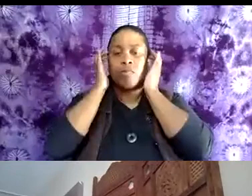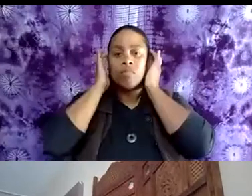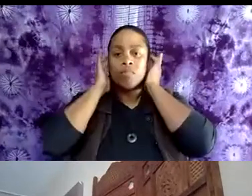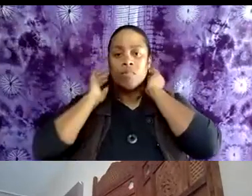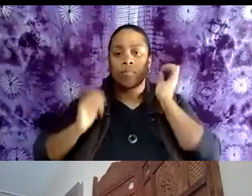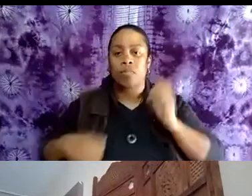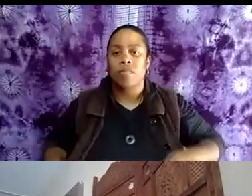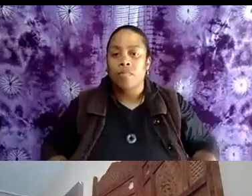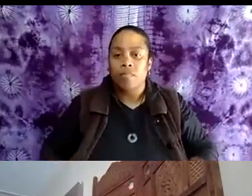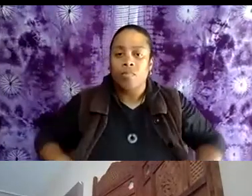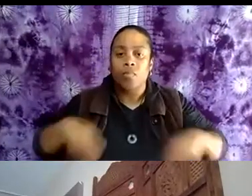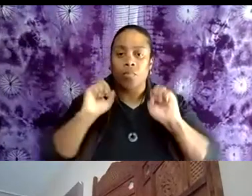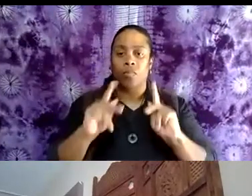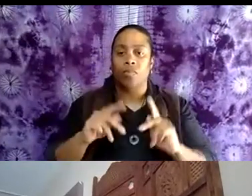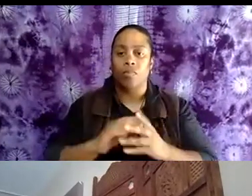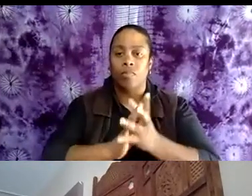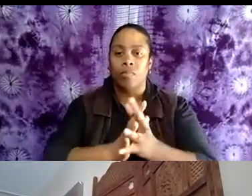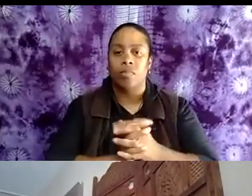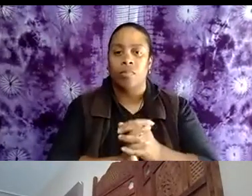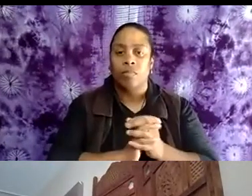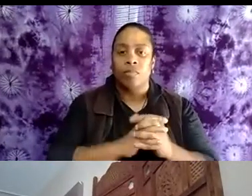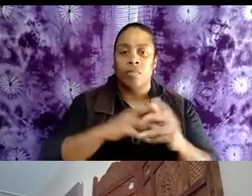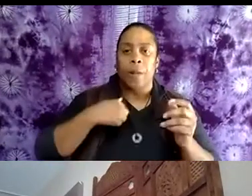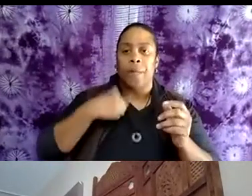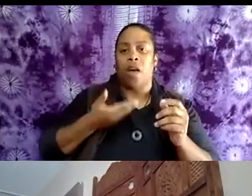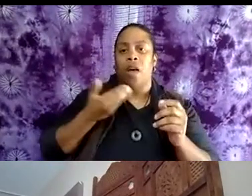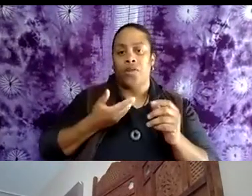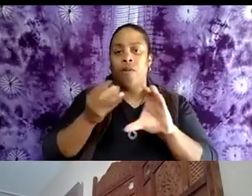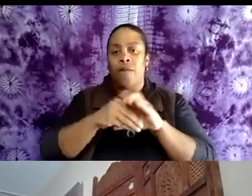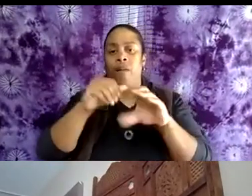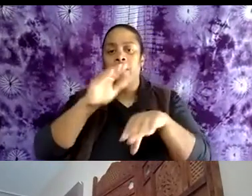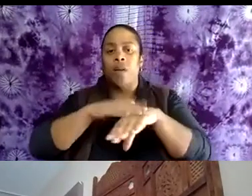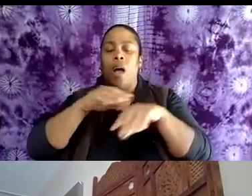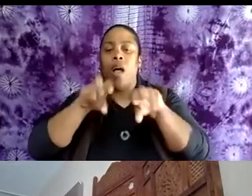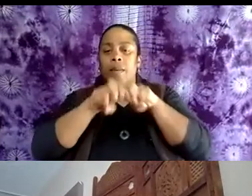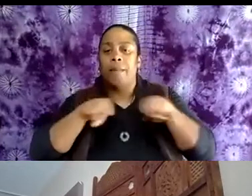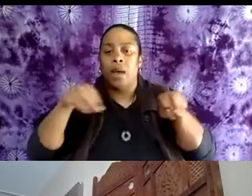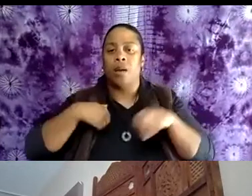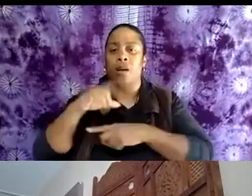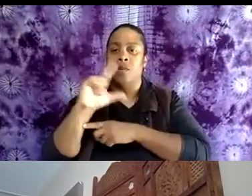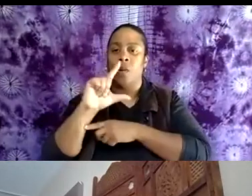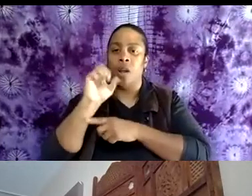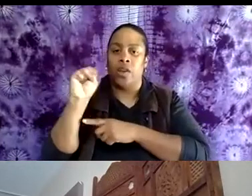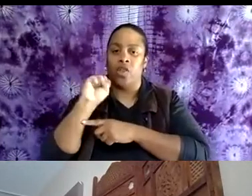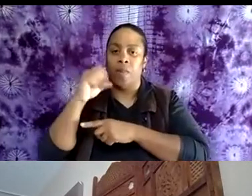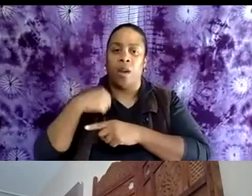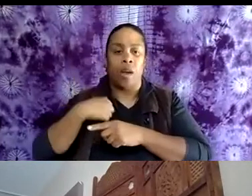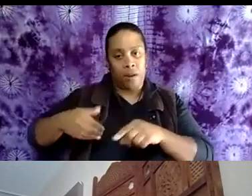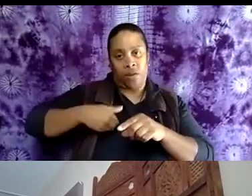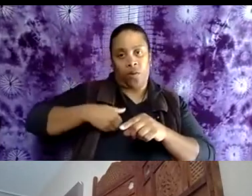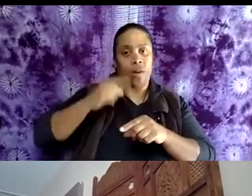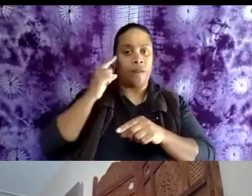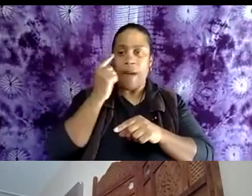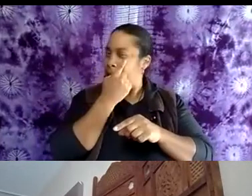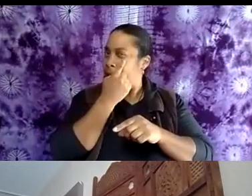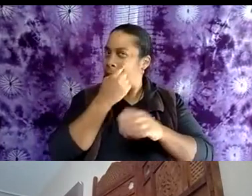All right. So I'm also on the panel. I'm Laureli Shimayo. I'm an intuitive eye reader and a body psychology coach. You